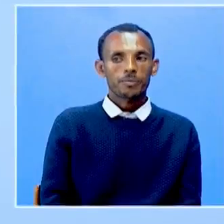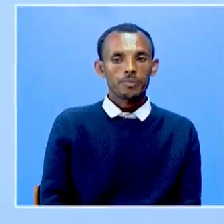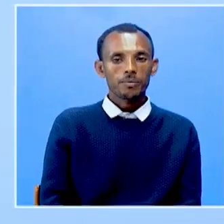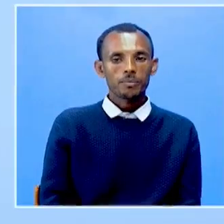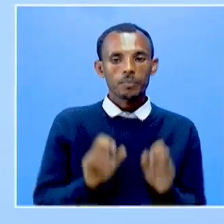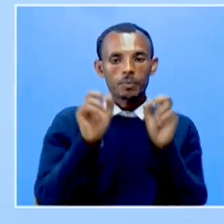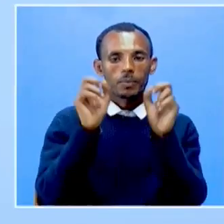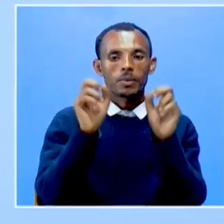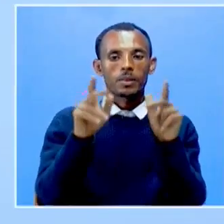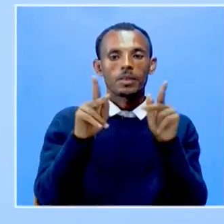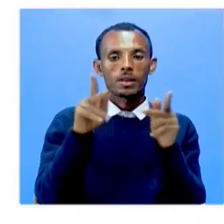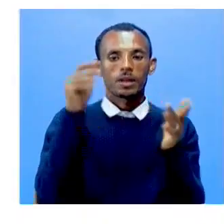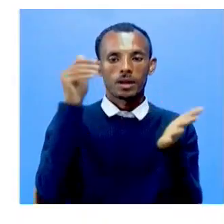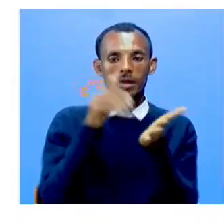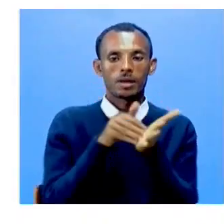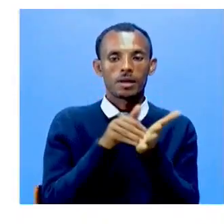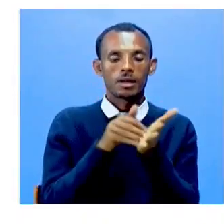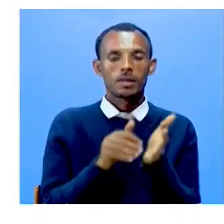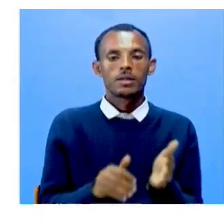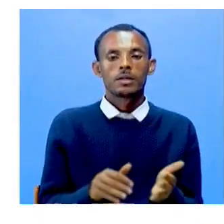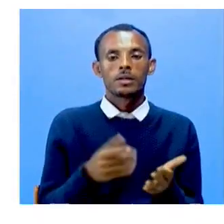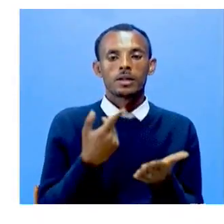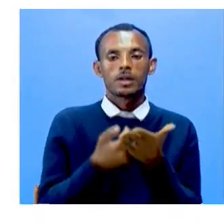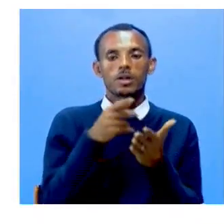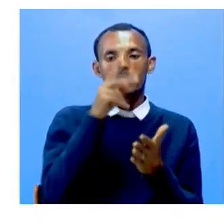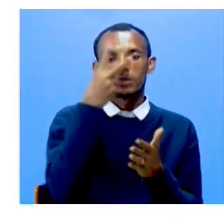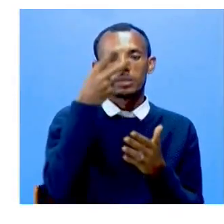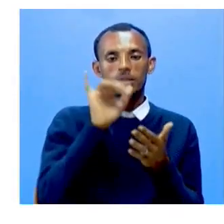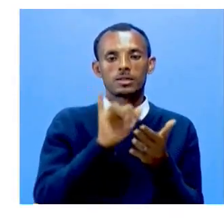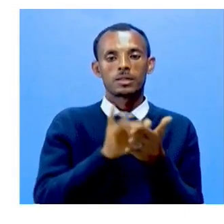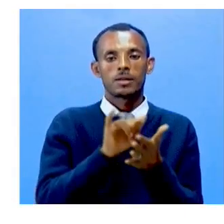Okay, again here you can see that